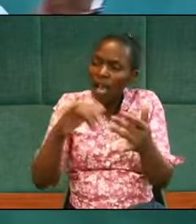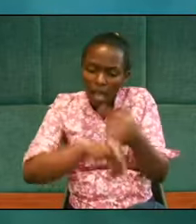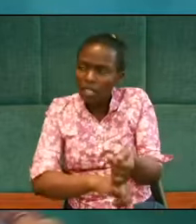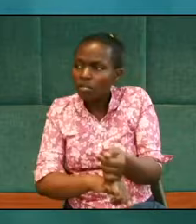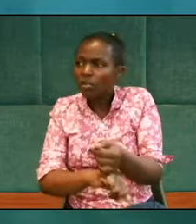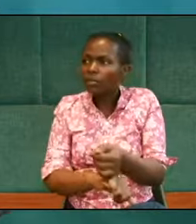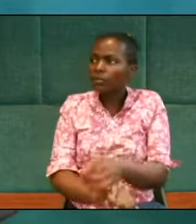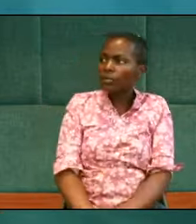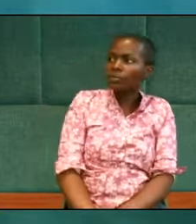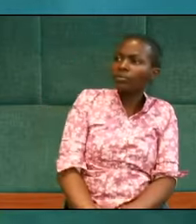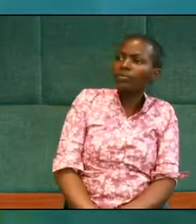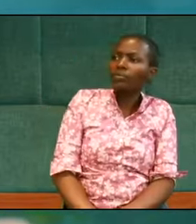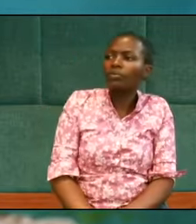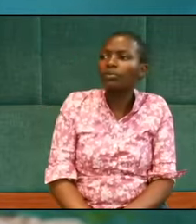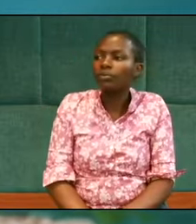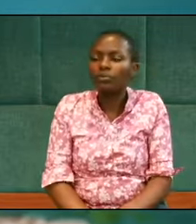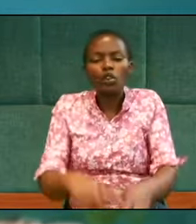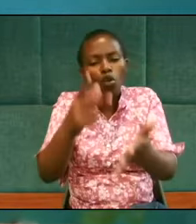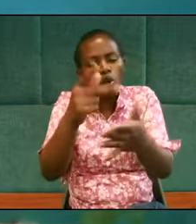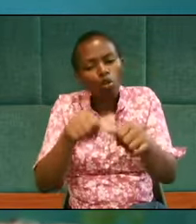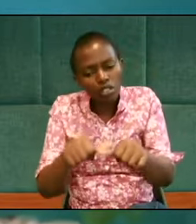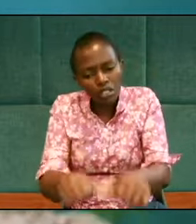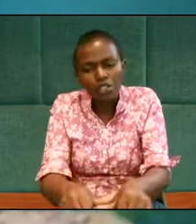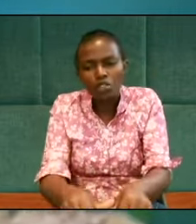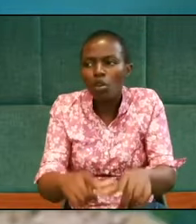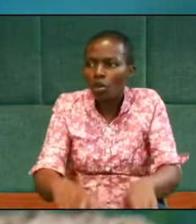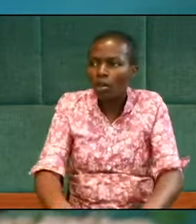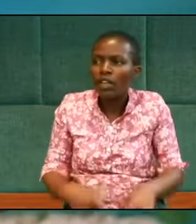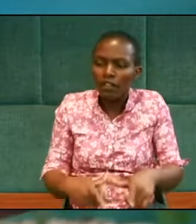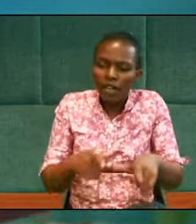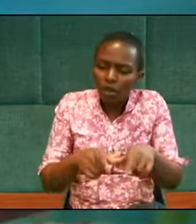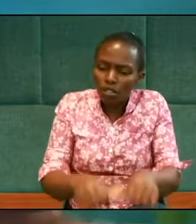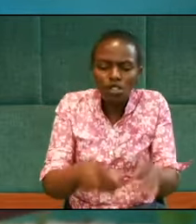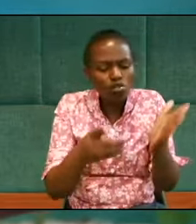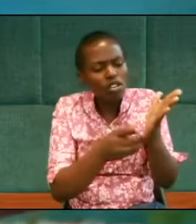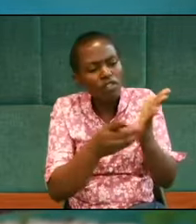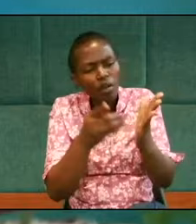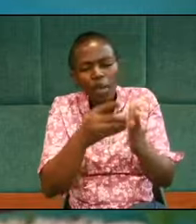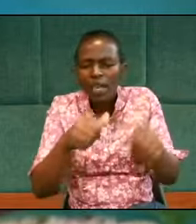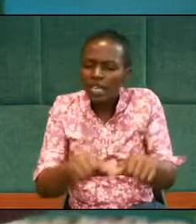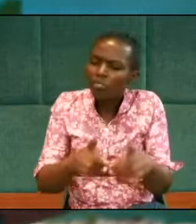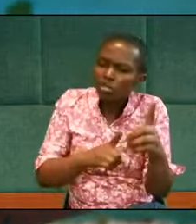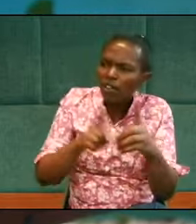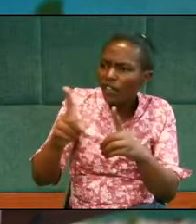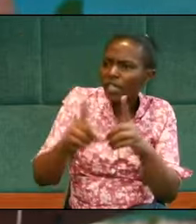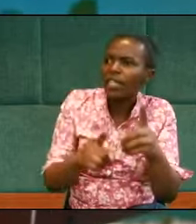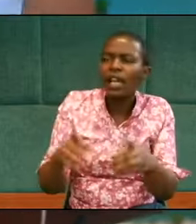Why? You need a husband. Keep living, keep working, keep discovering yourself, keep traveling, keep